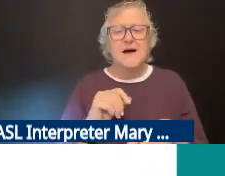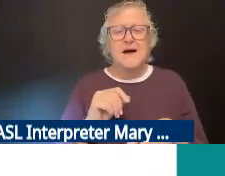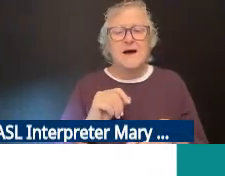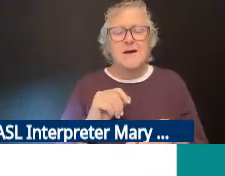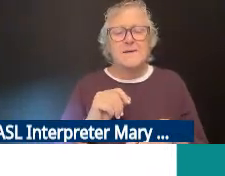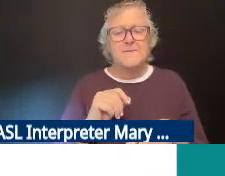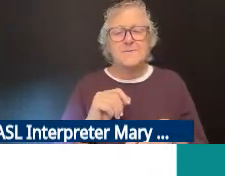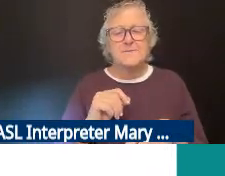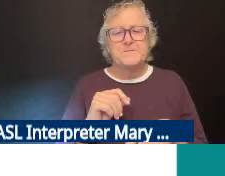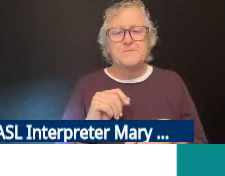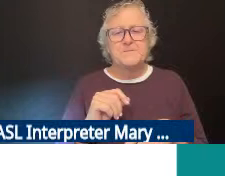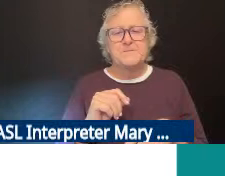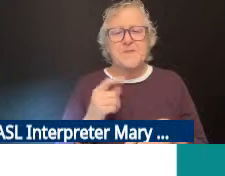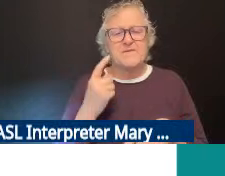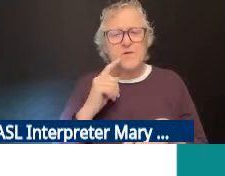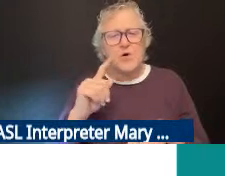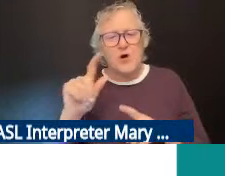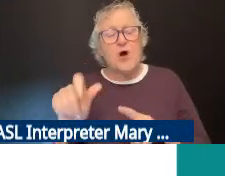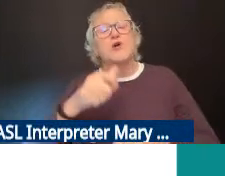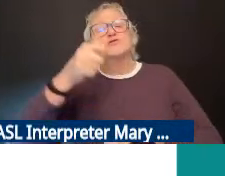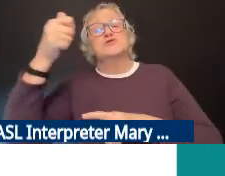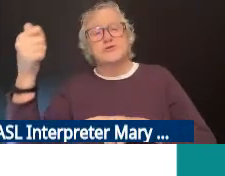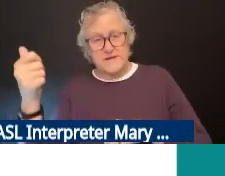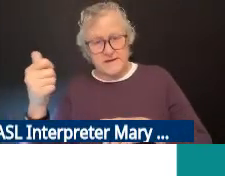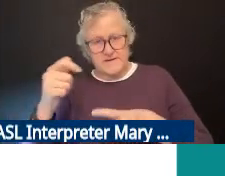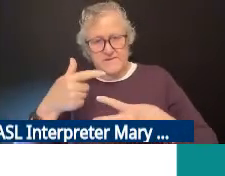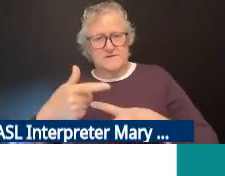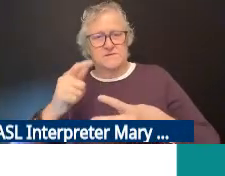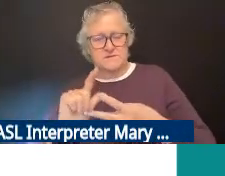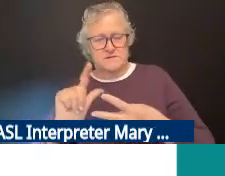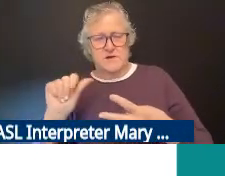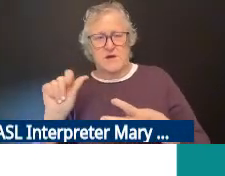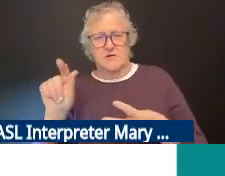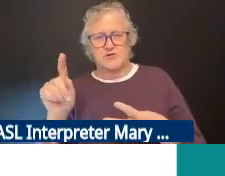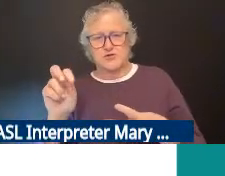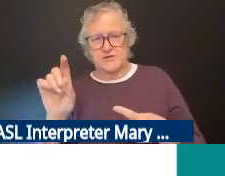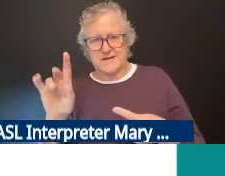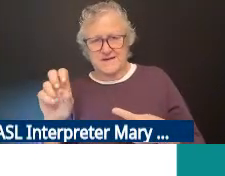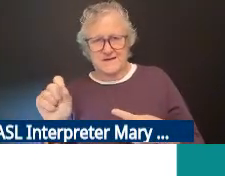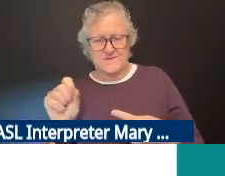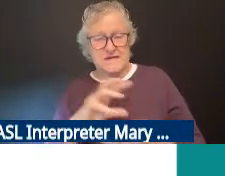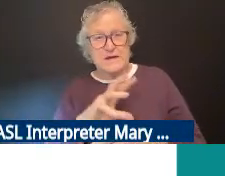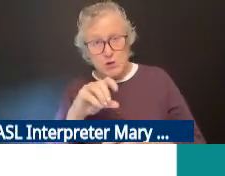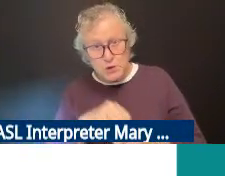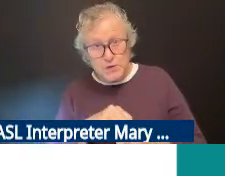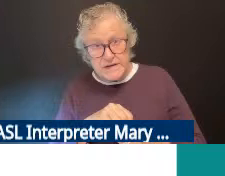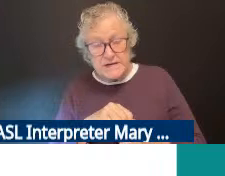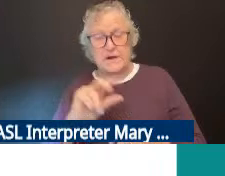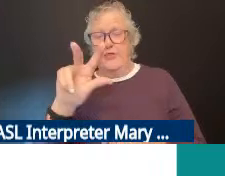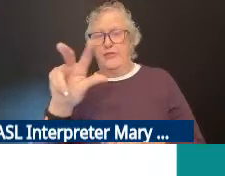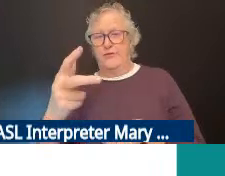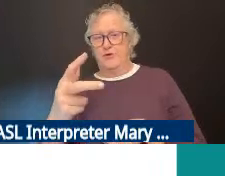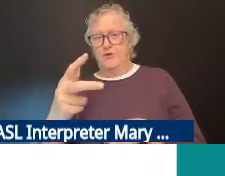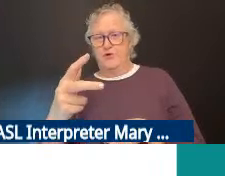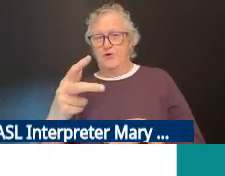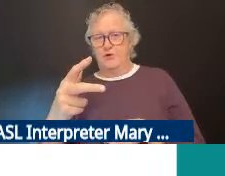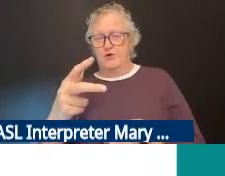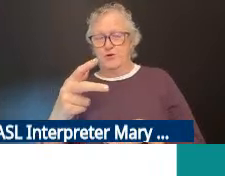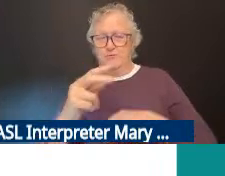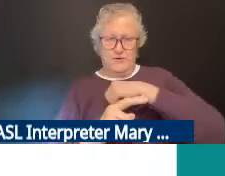IBR's consideration of other alternatives, including third bridge, tunnels, high-speed rail,